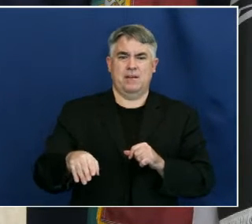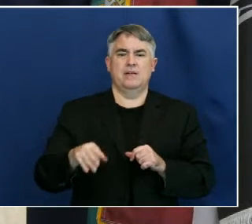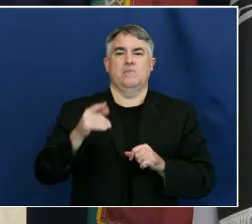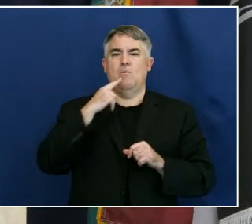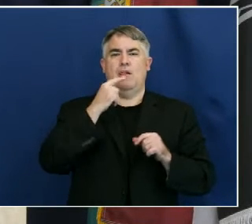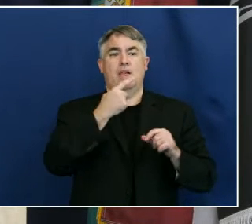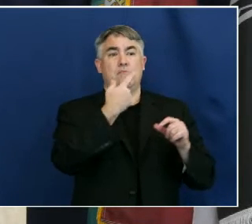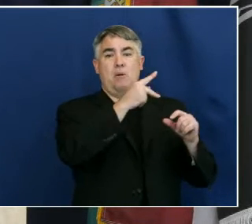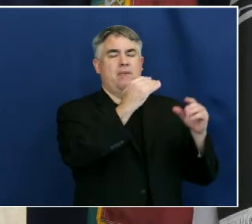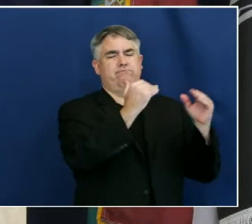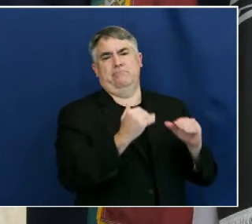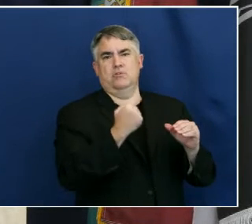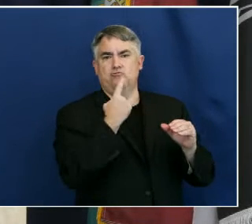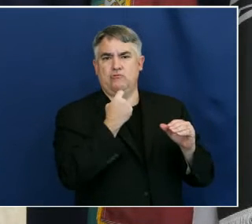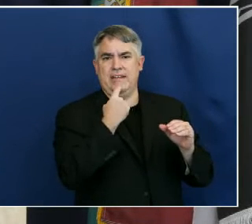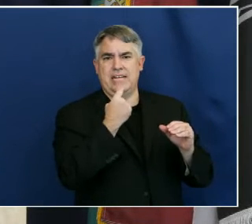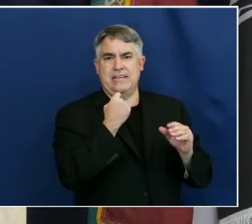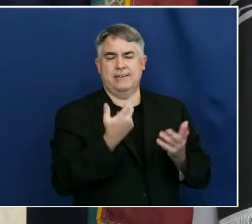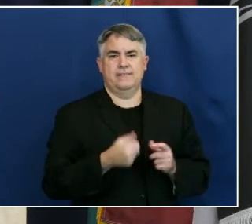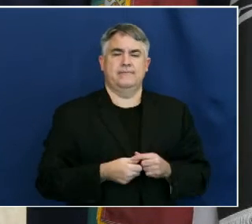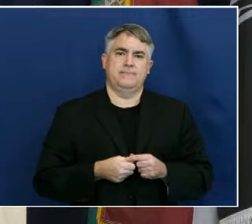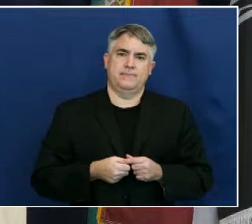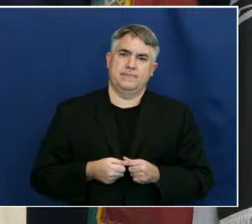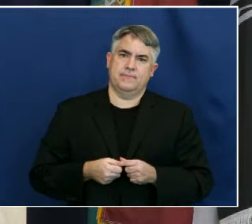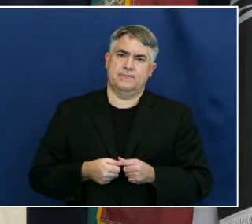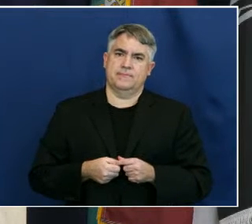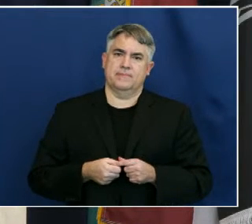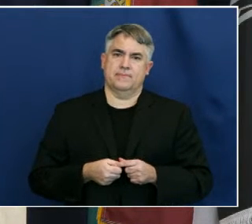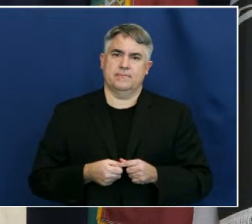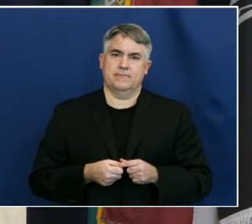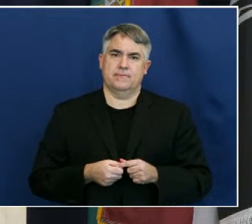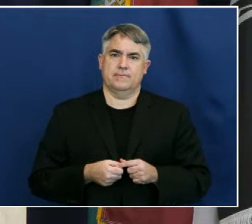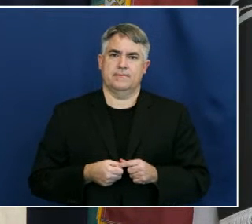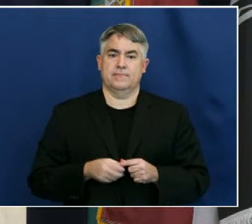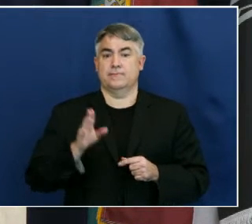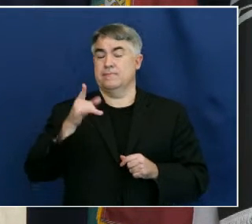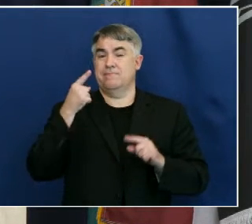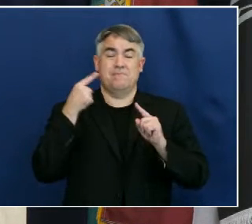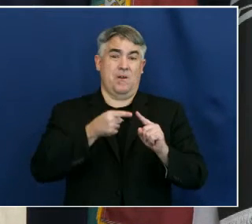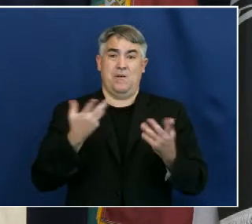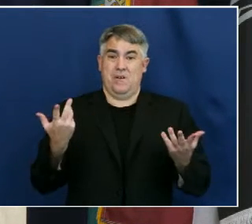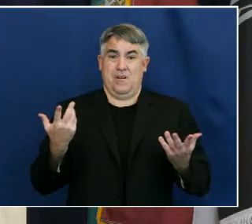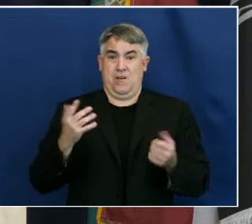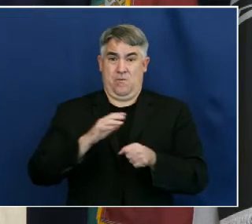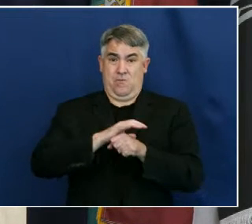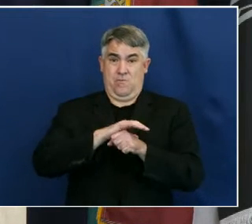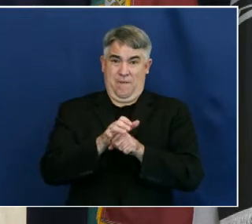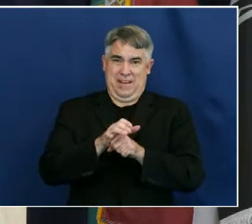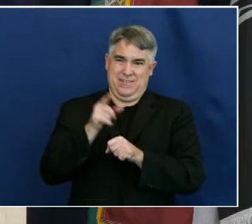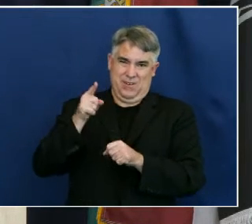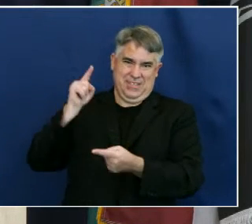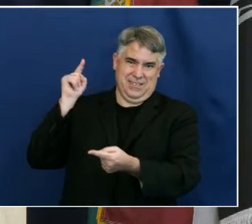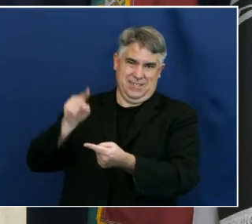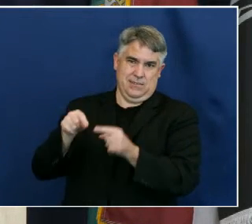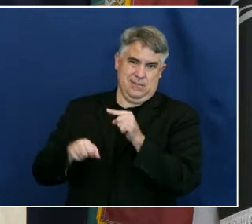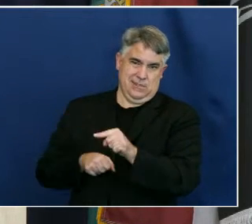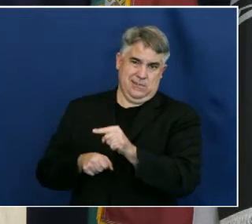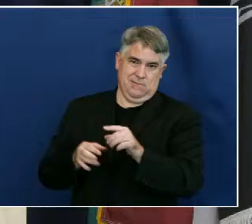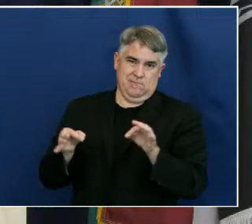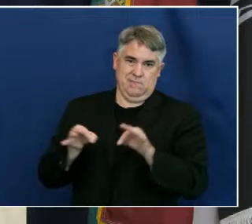moving in and having more things reopen. So in general, case numbers are good. We need to keep that going by doing the things we've been doing to get them